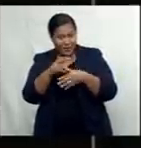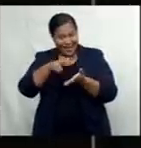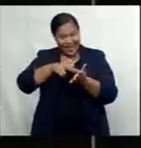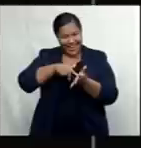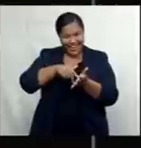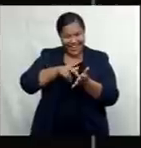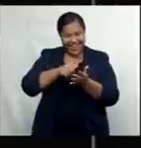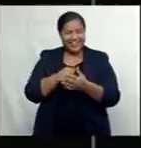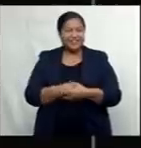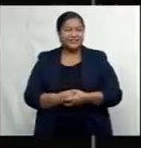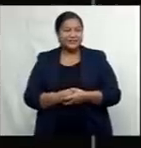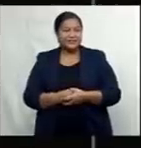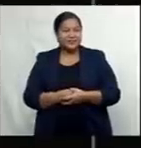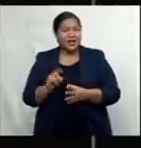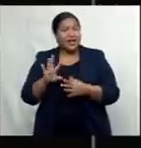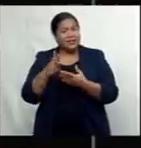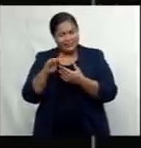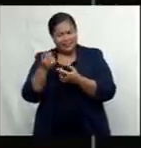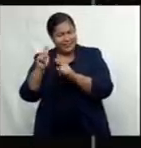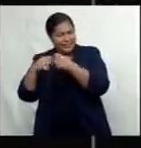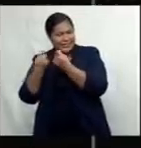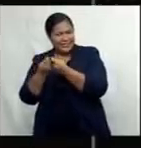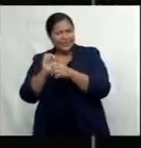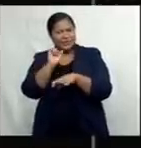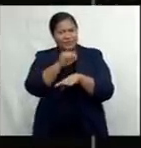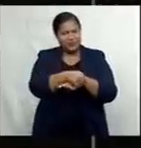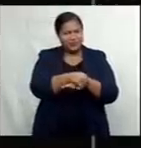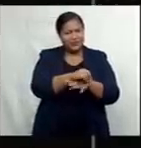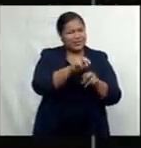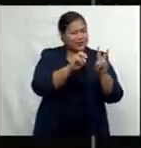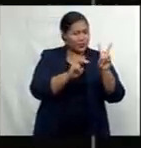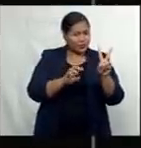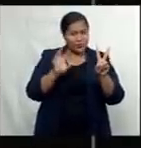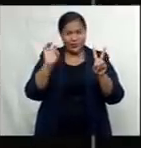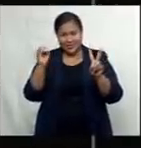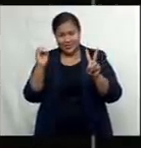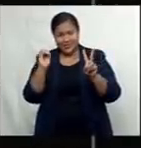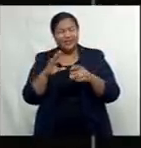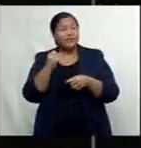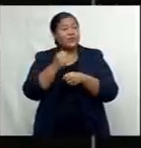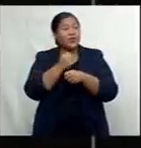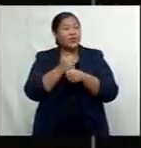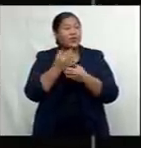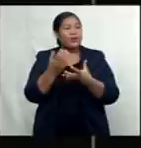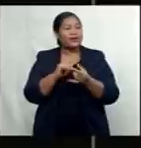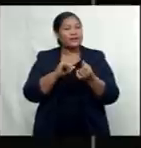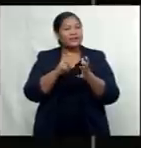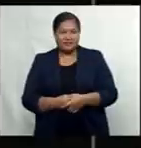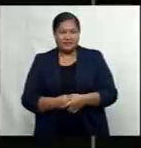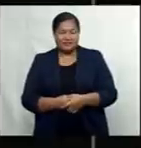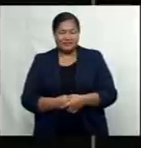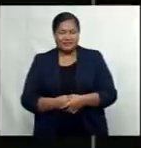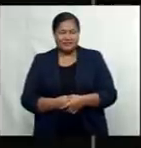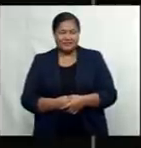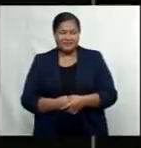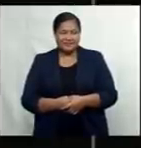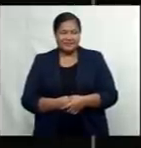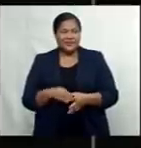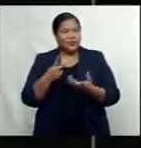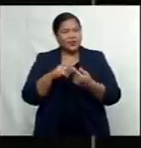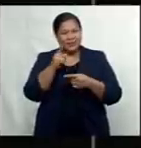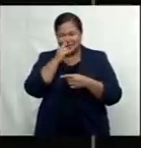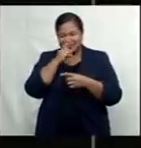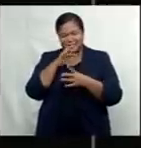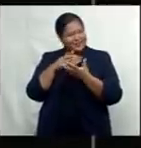style. The side thrashed Arsenal 2-0 with a goal from Sergi Canos and Christian Nogard. With fans back